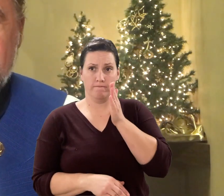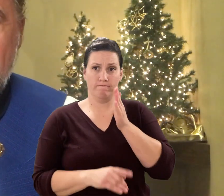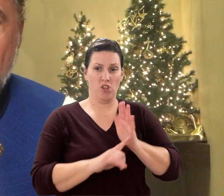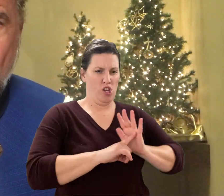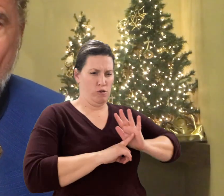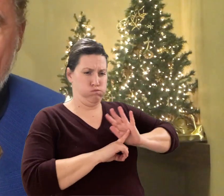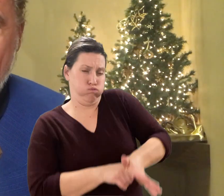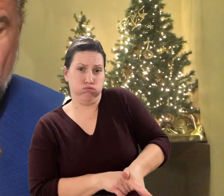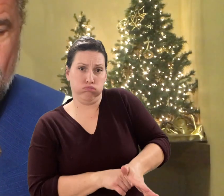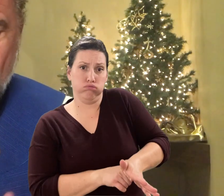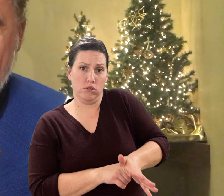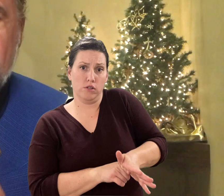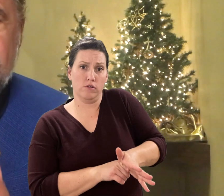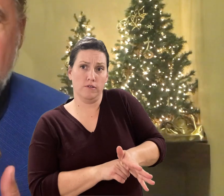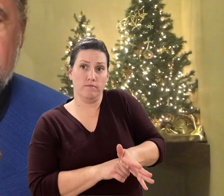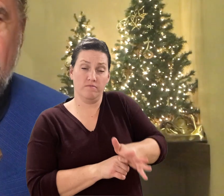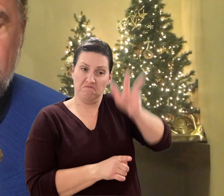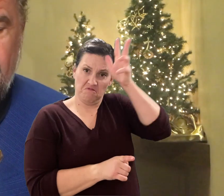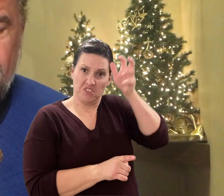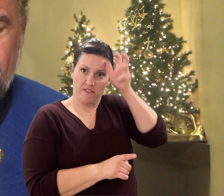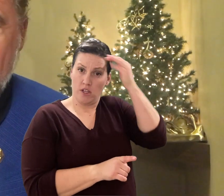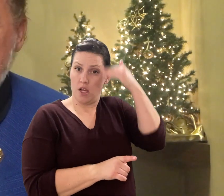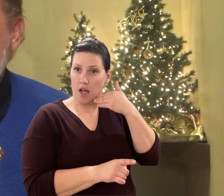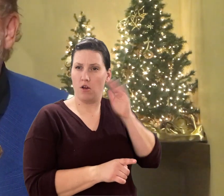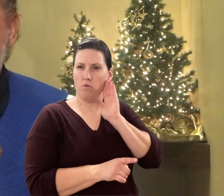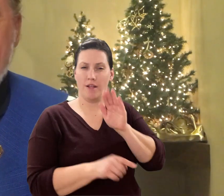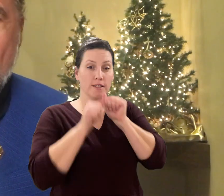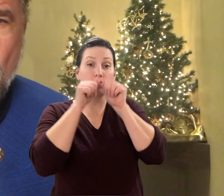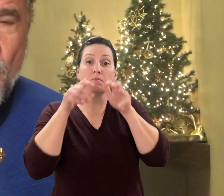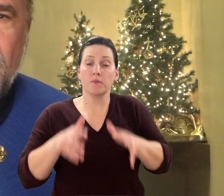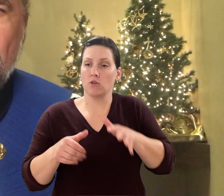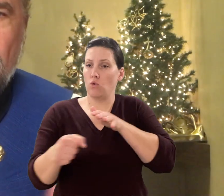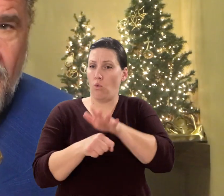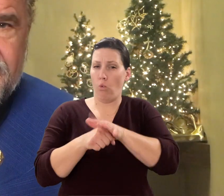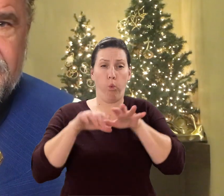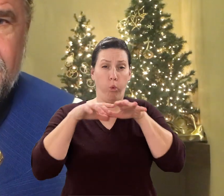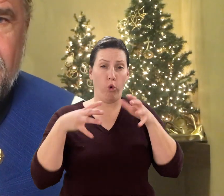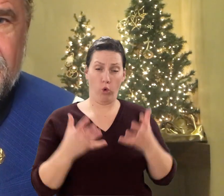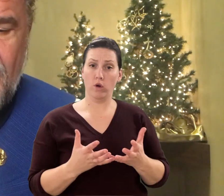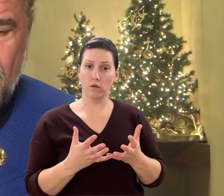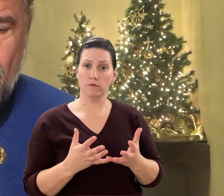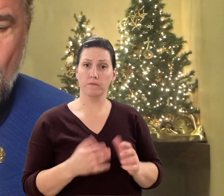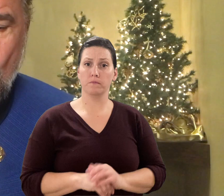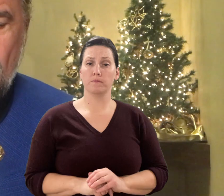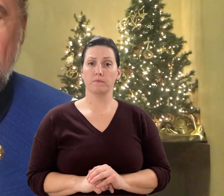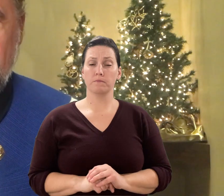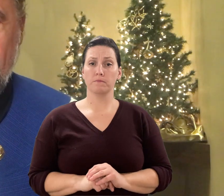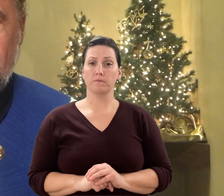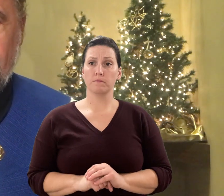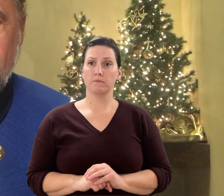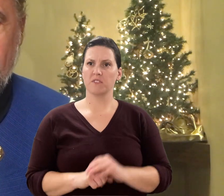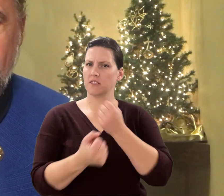A Savior who would crush Satan's head. A Savior who would bless the entire